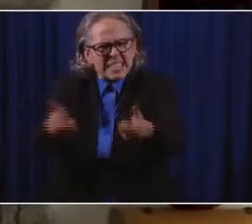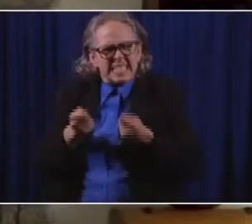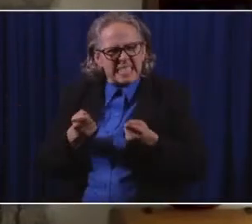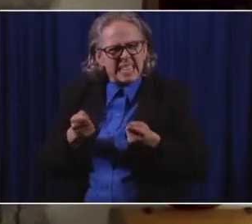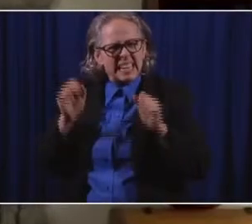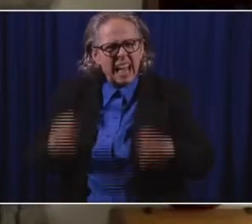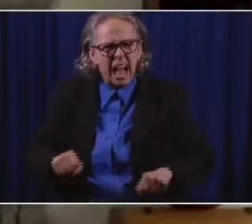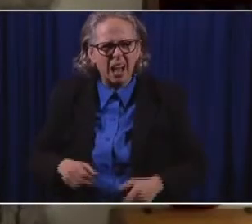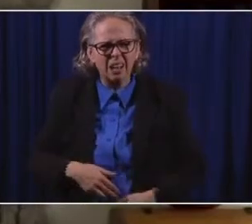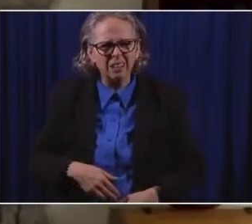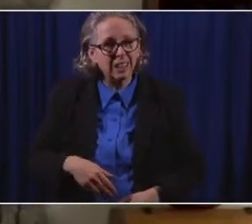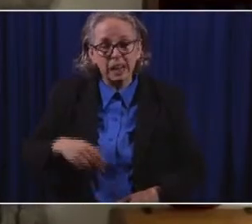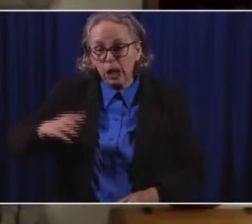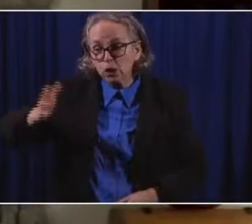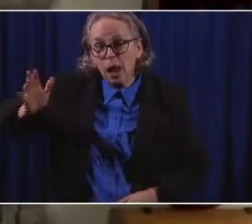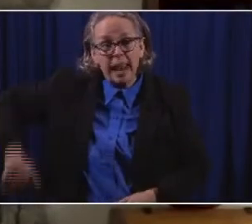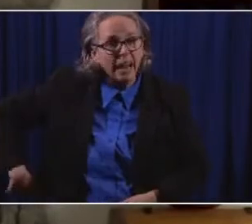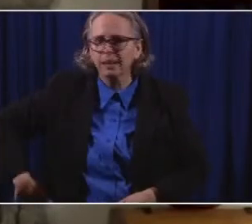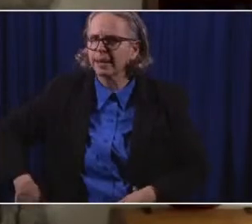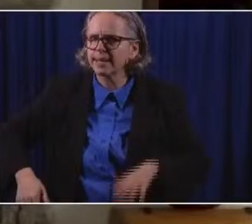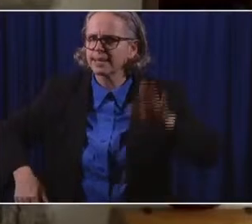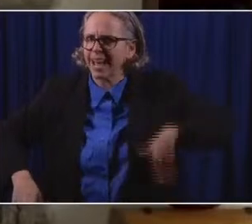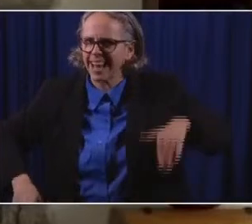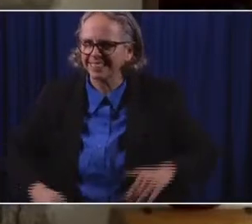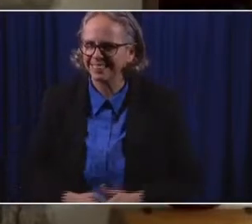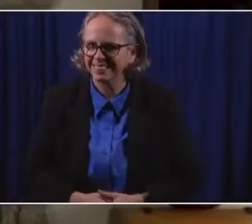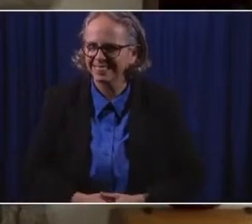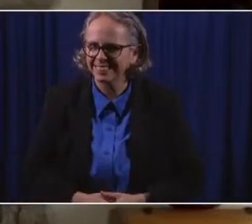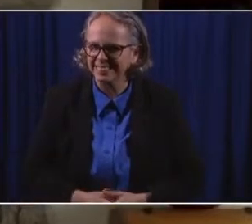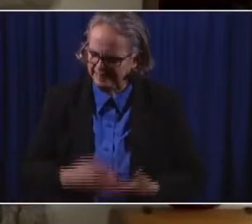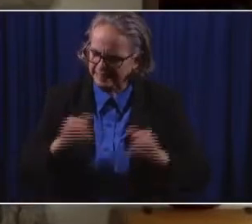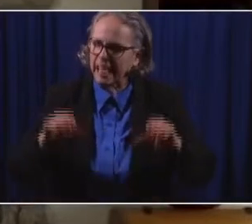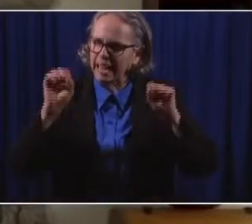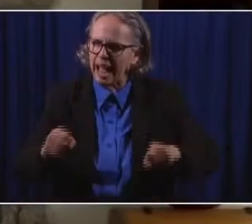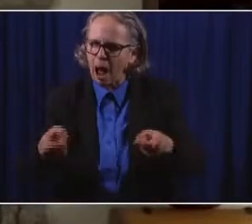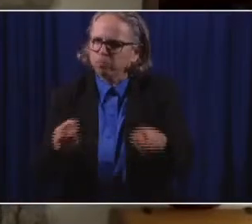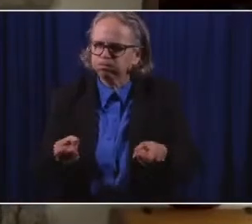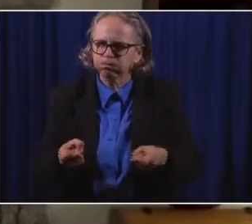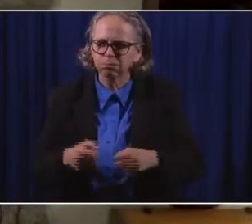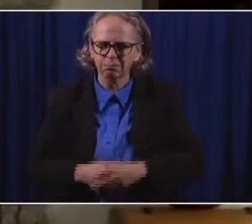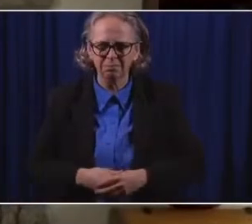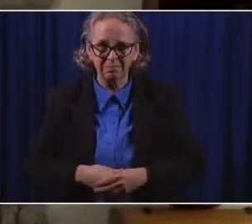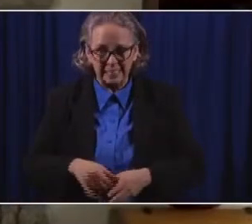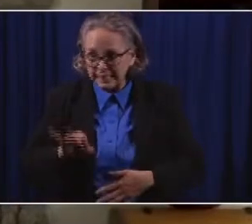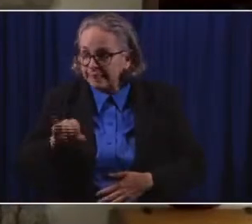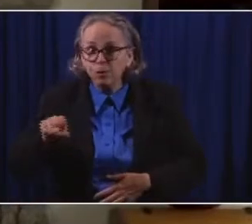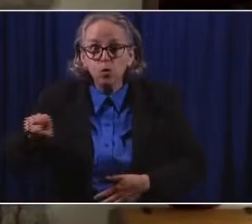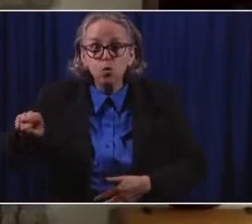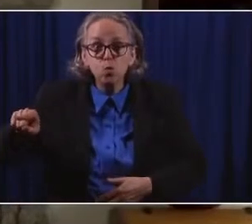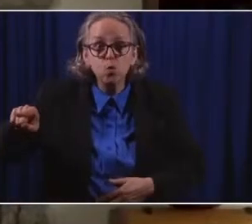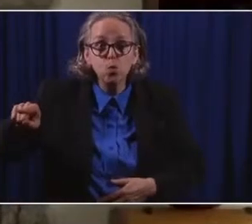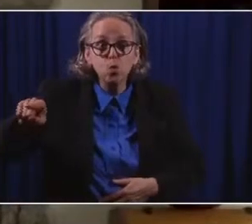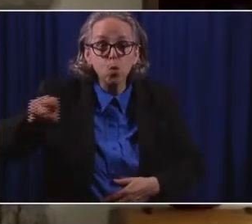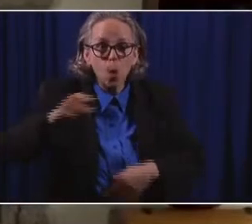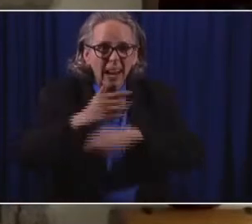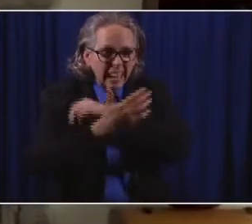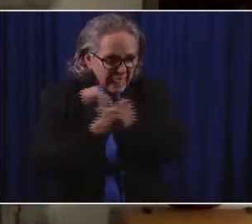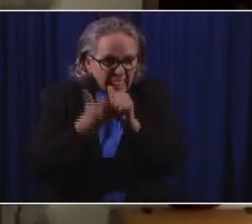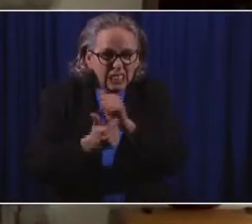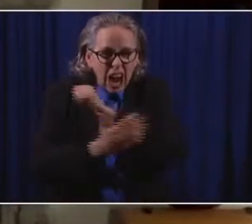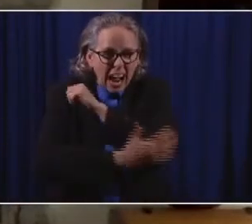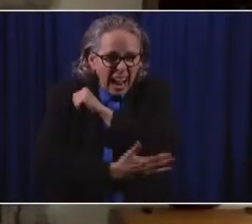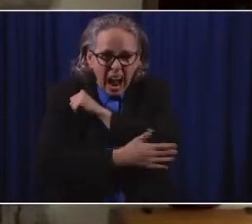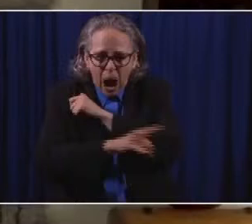if the people of county after county get mad and say, we're not going to put up with this virus anymore and we're going to go beat it. That's what we need to